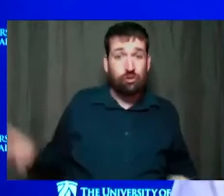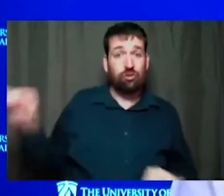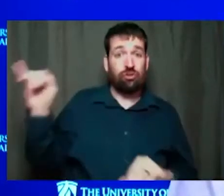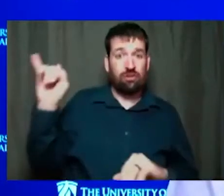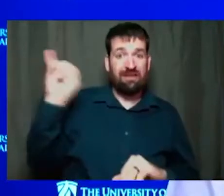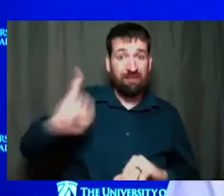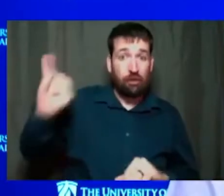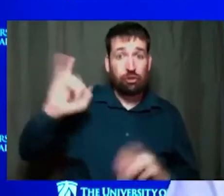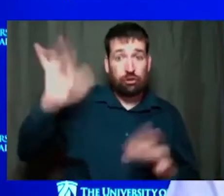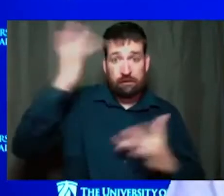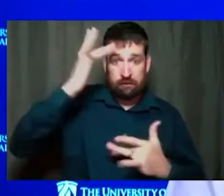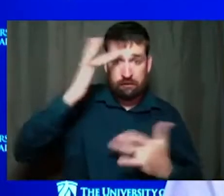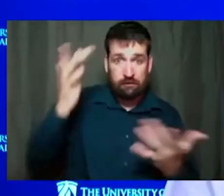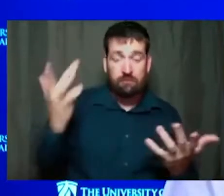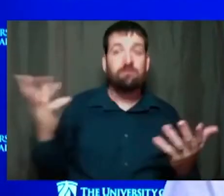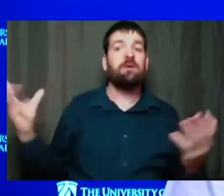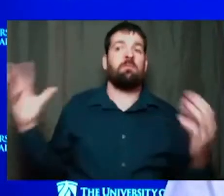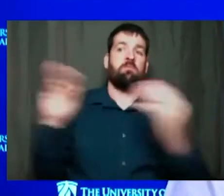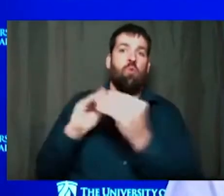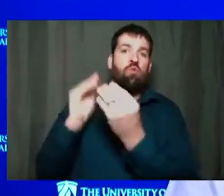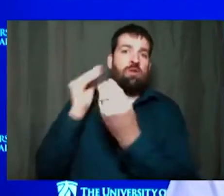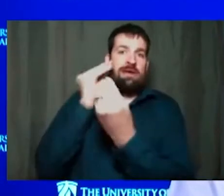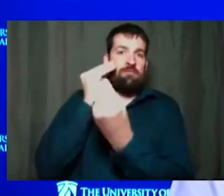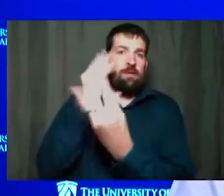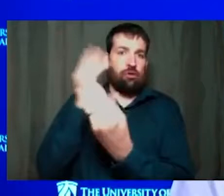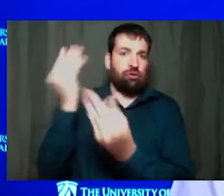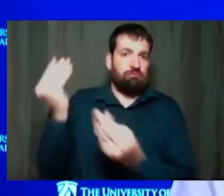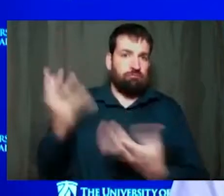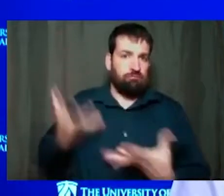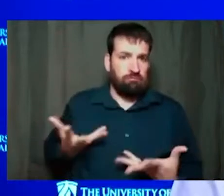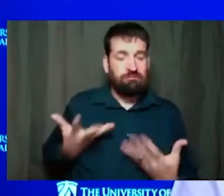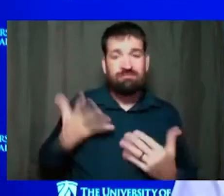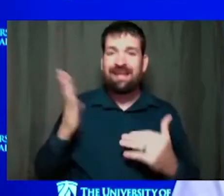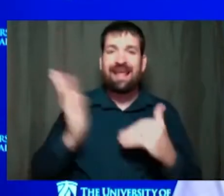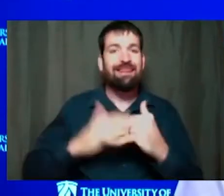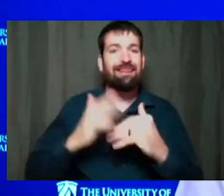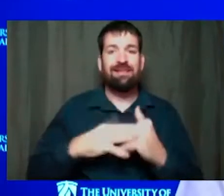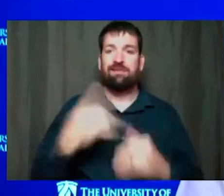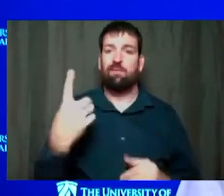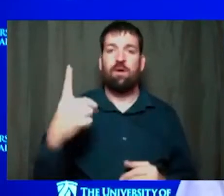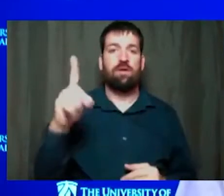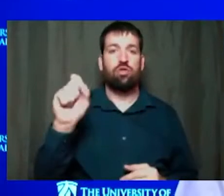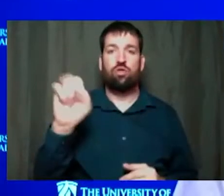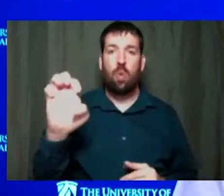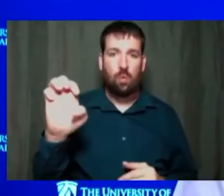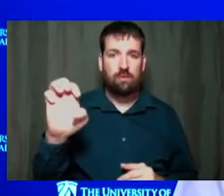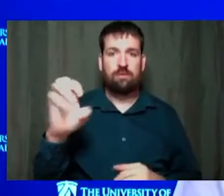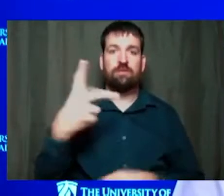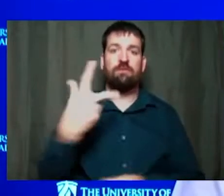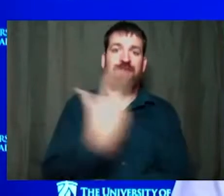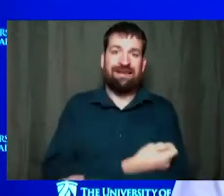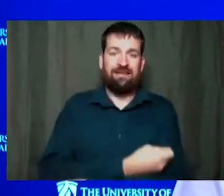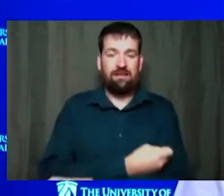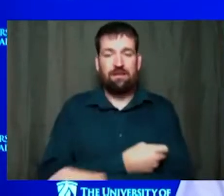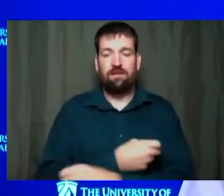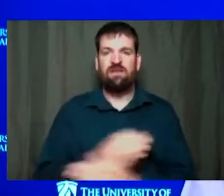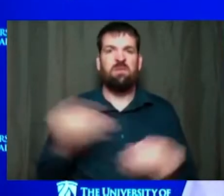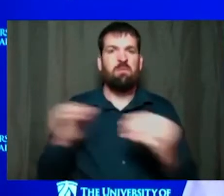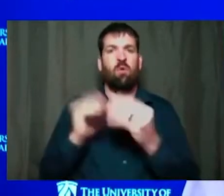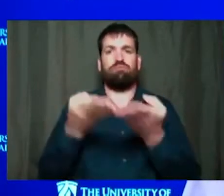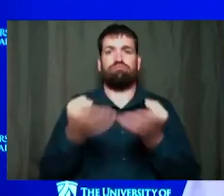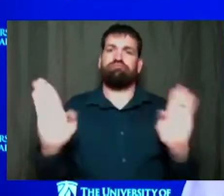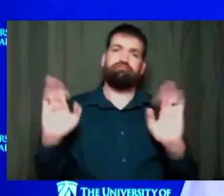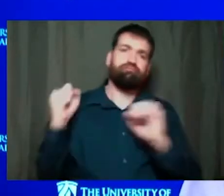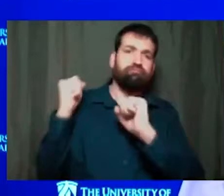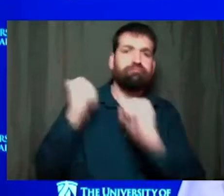get more and more information that even getting at least 1 dose of vaccine will help broaden and strengthen that immune response